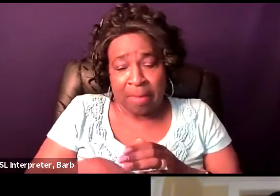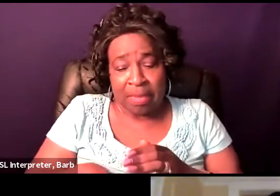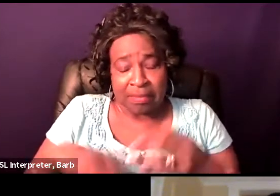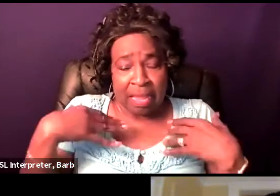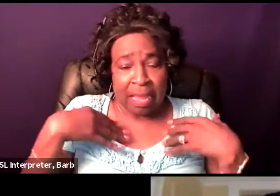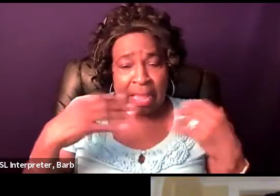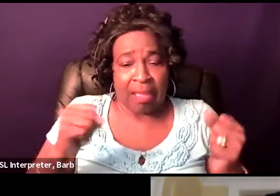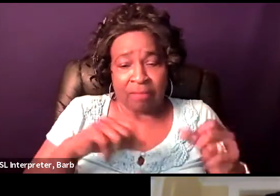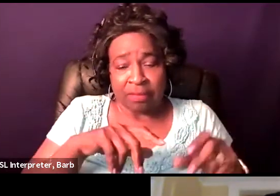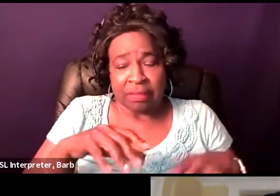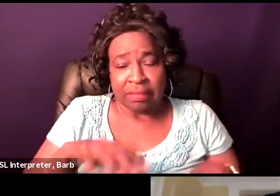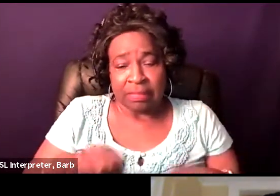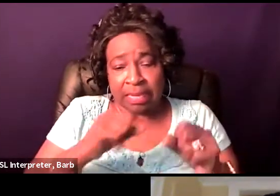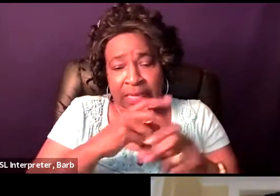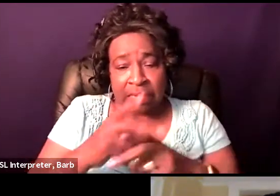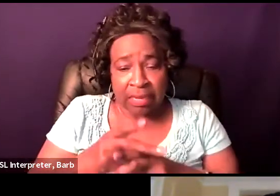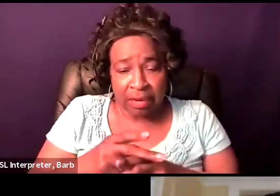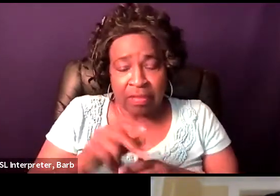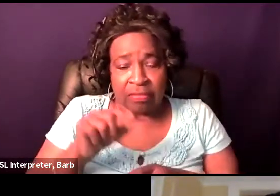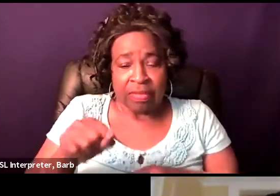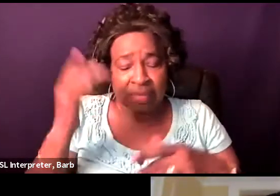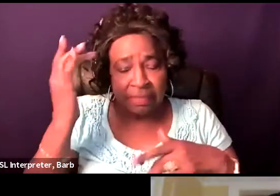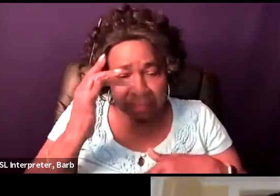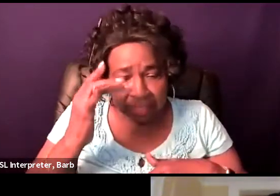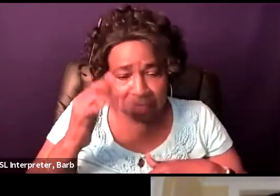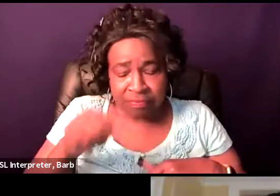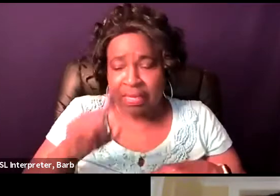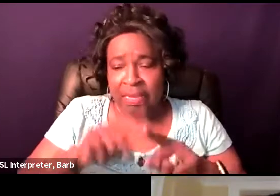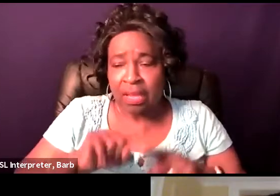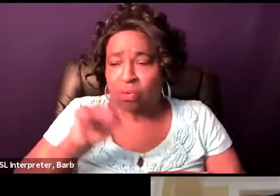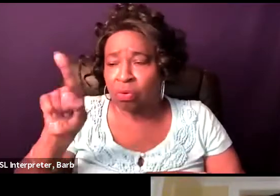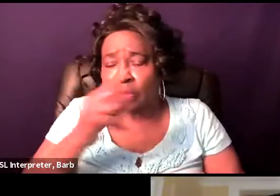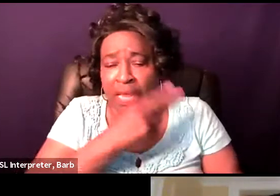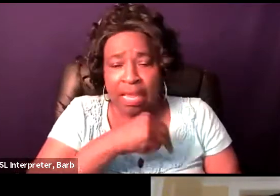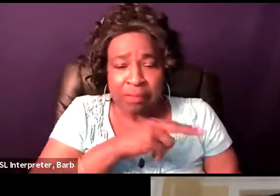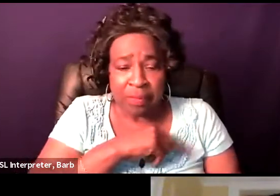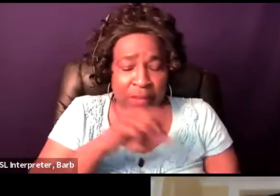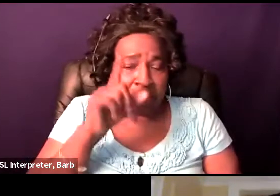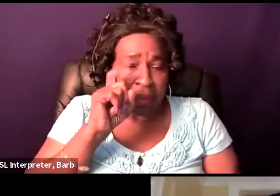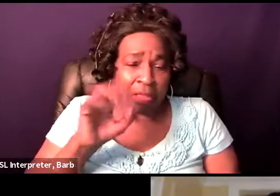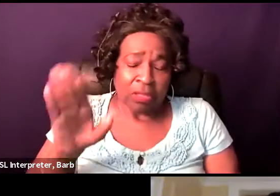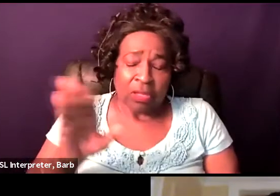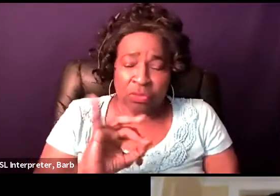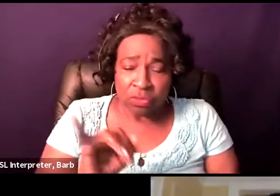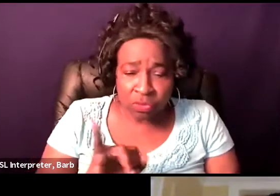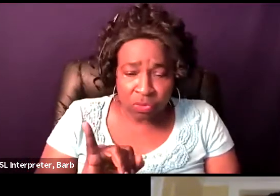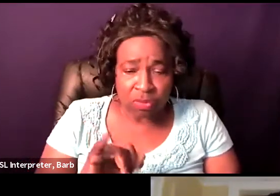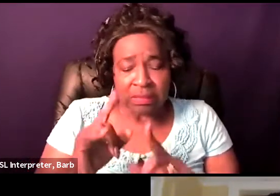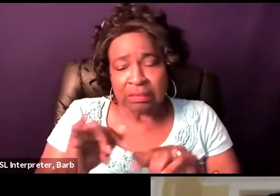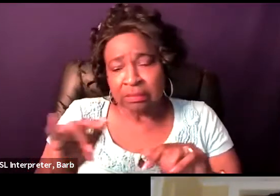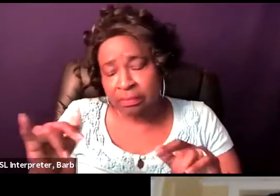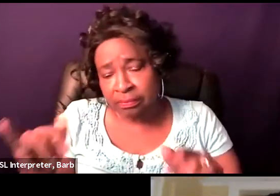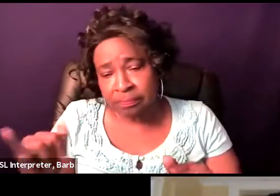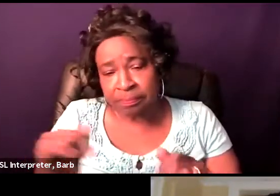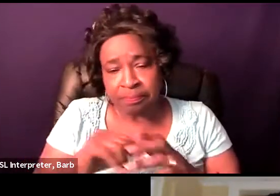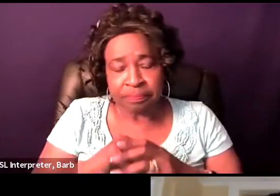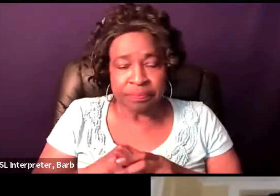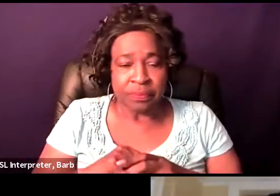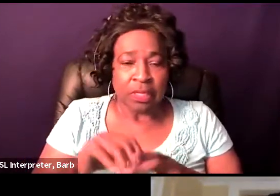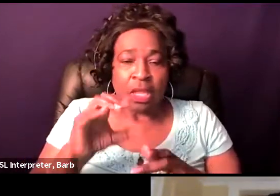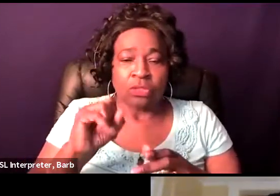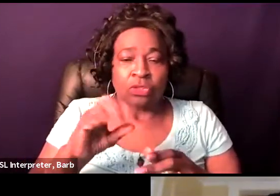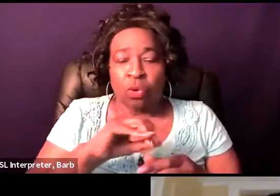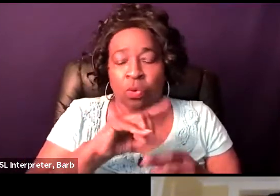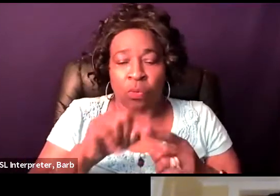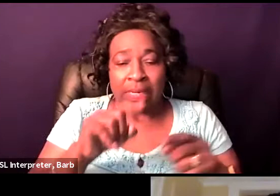of? Like they're sick and they can't go to the hospital because of their insurance, et cetera, et cetera. And so when it came